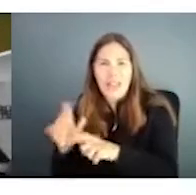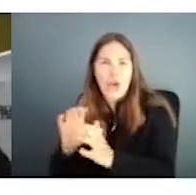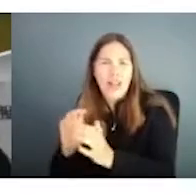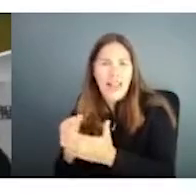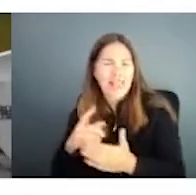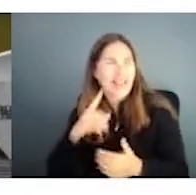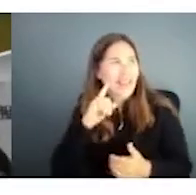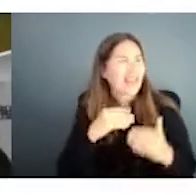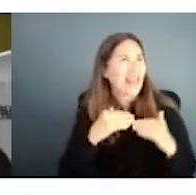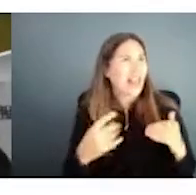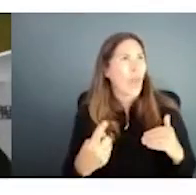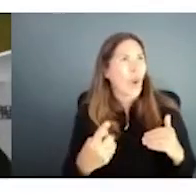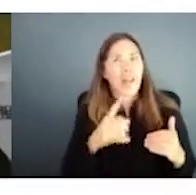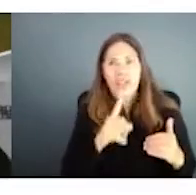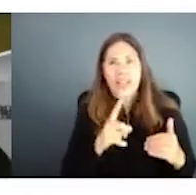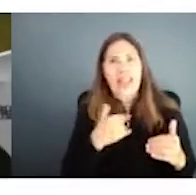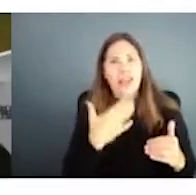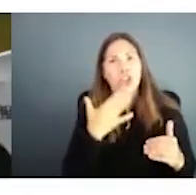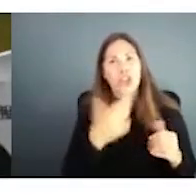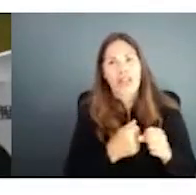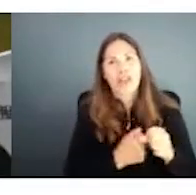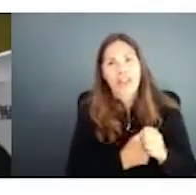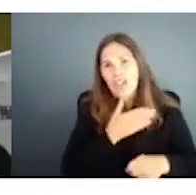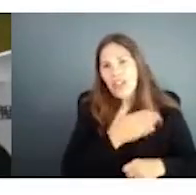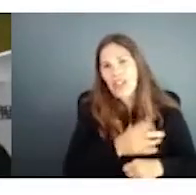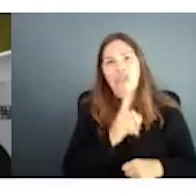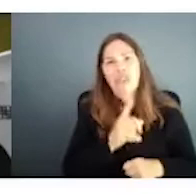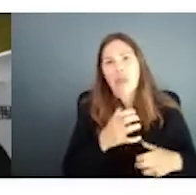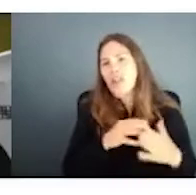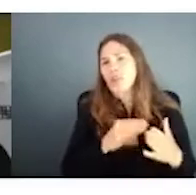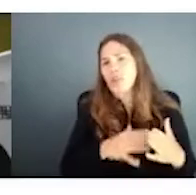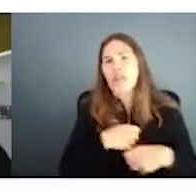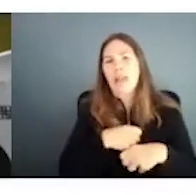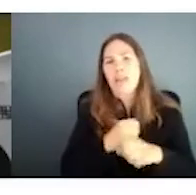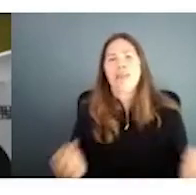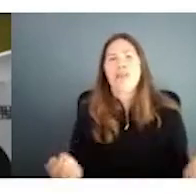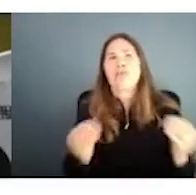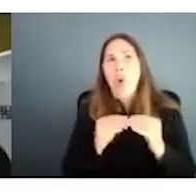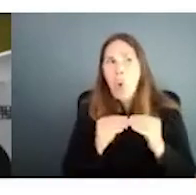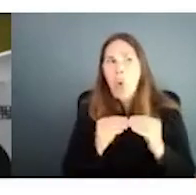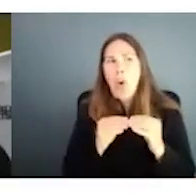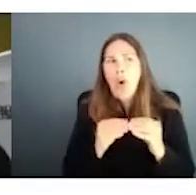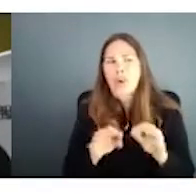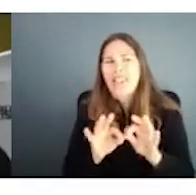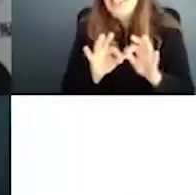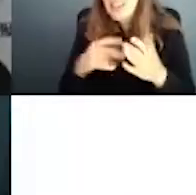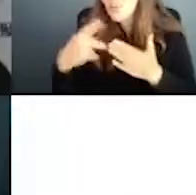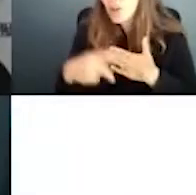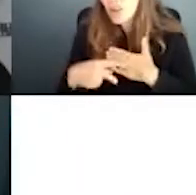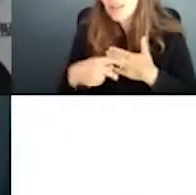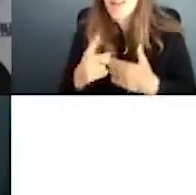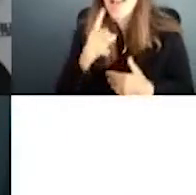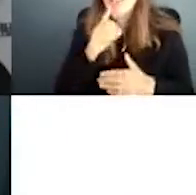video builds such a good foundation that I would like the students to create much more significant projects. But I think